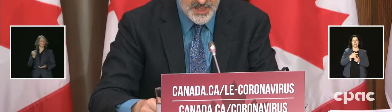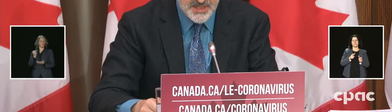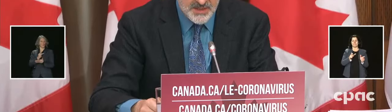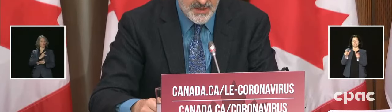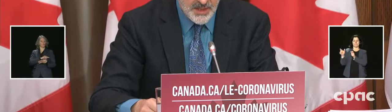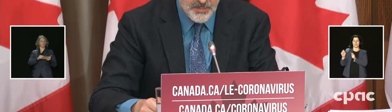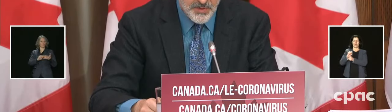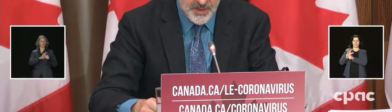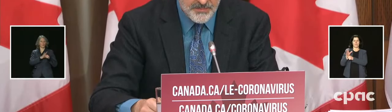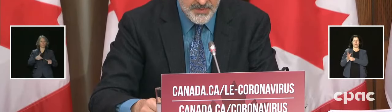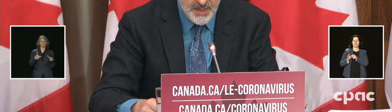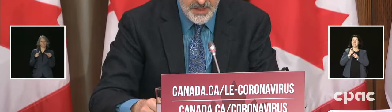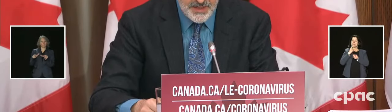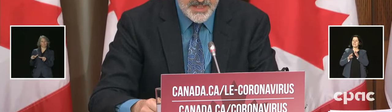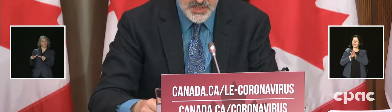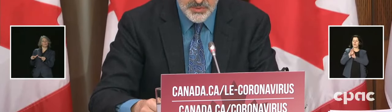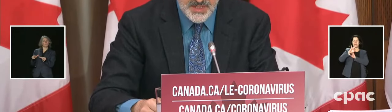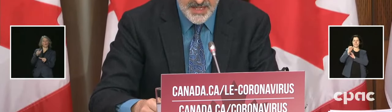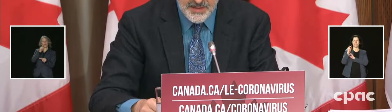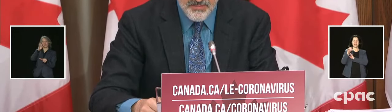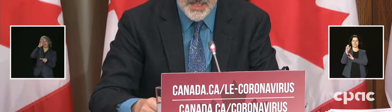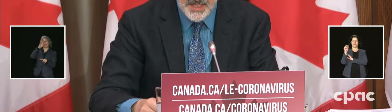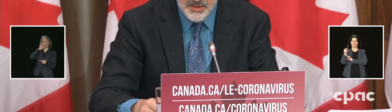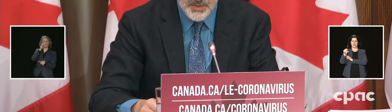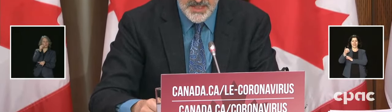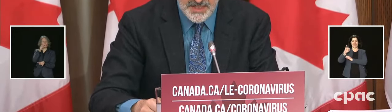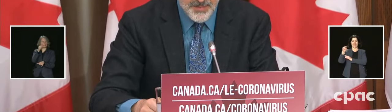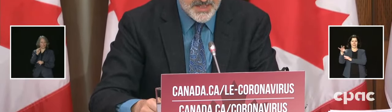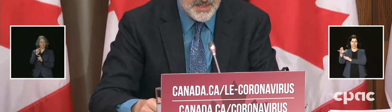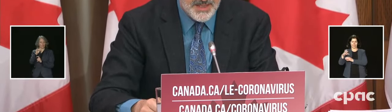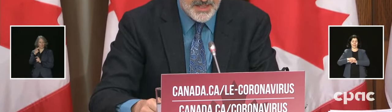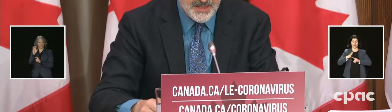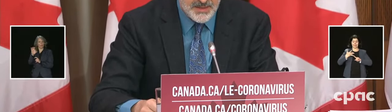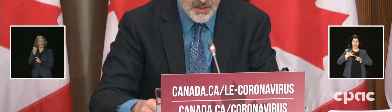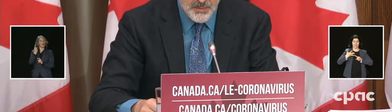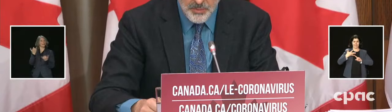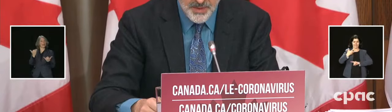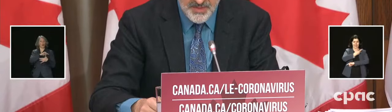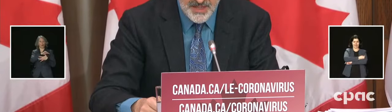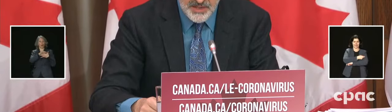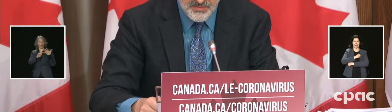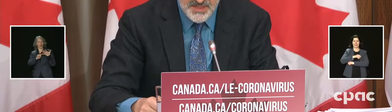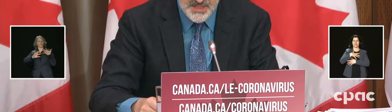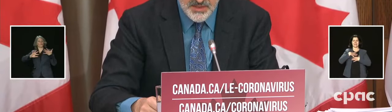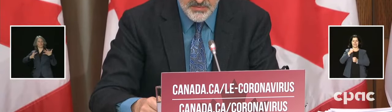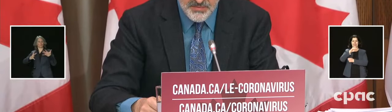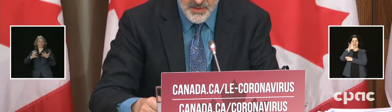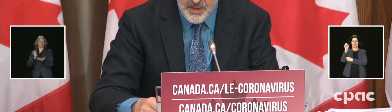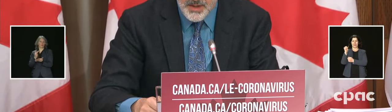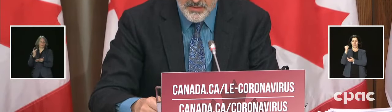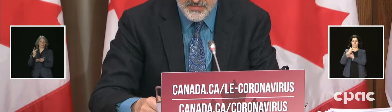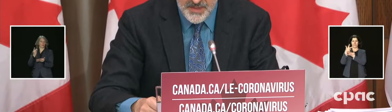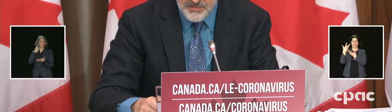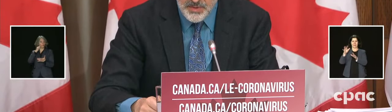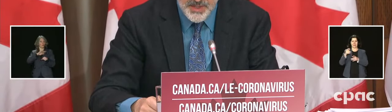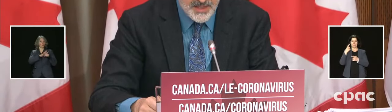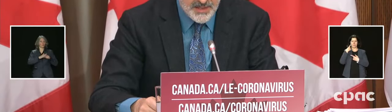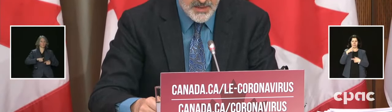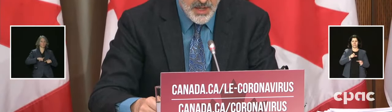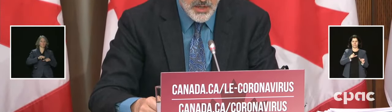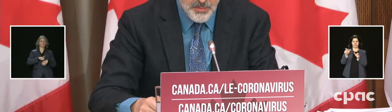par Janssen Incorporé. Il s'agit du 5e vaccin autorisé par Santé Canada pour prévenir la COVID-19. En fait,